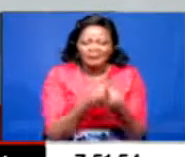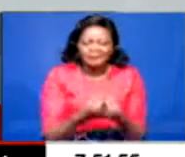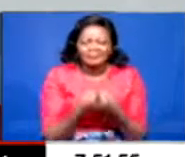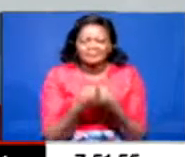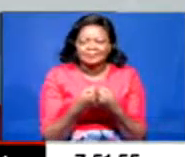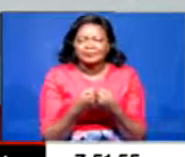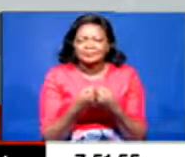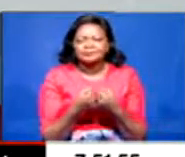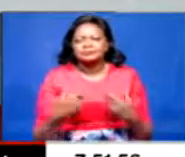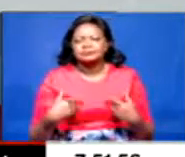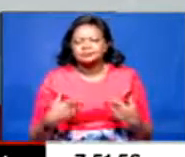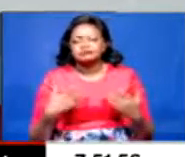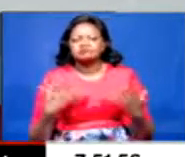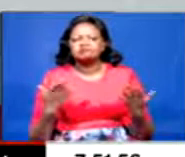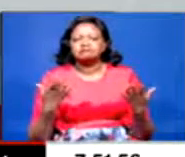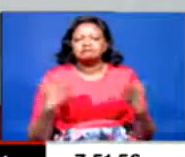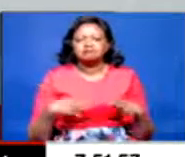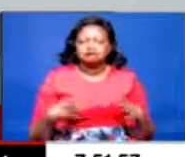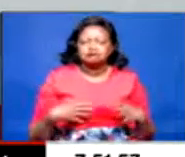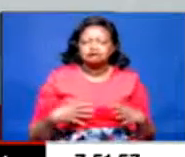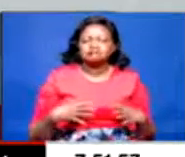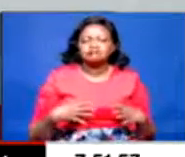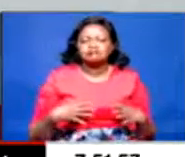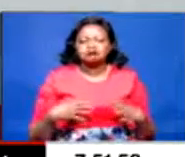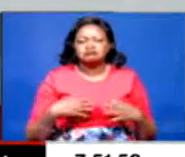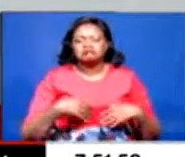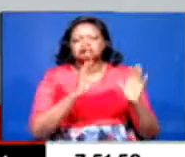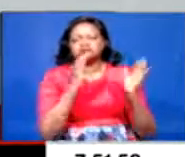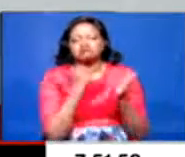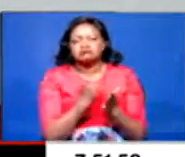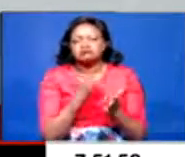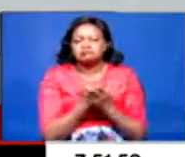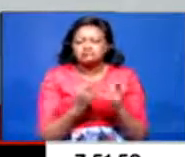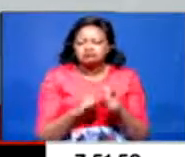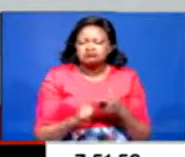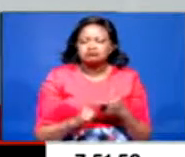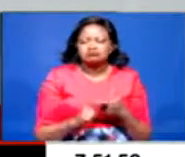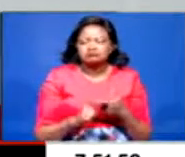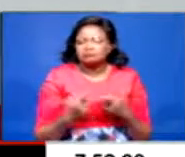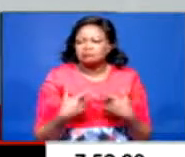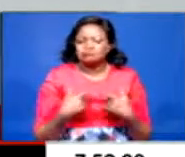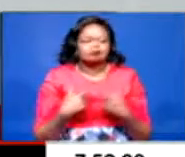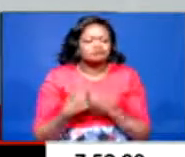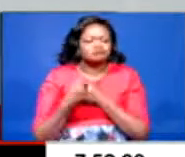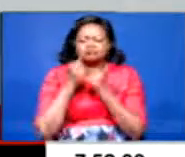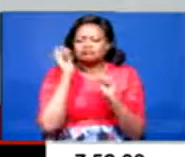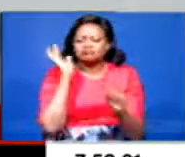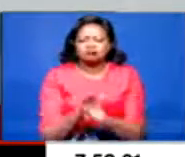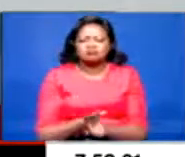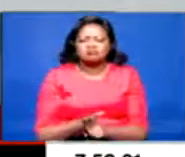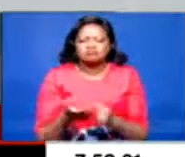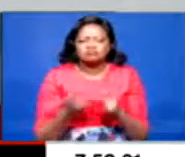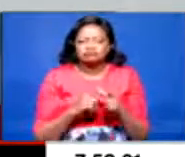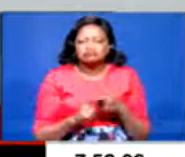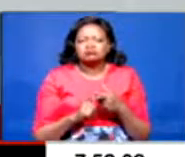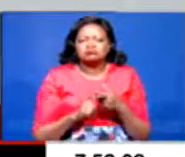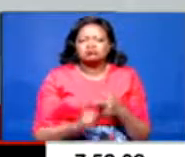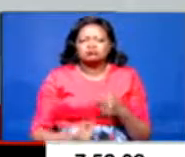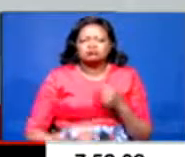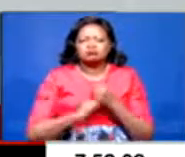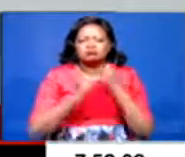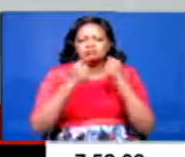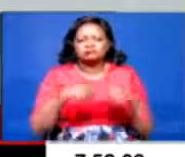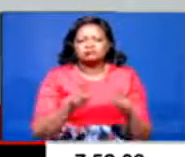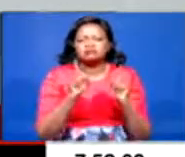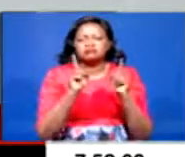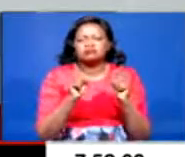faced people leaving office. He has faced a lot of, you know, upheaval. And he has stood for himself up to a level where